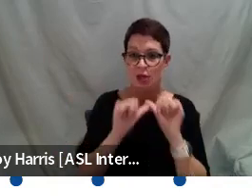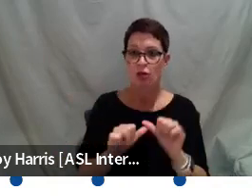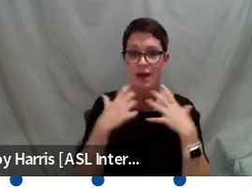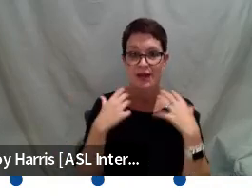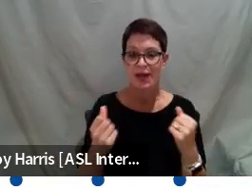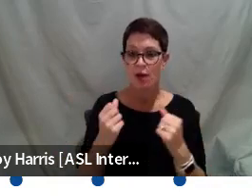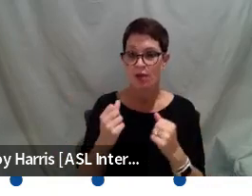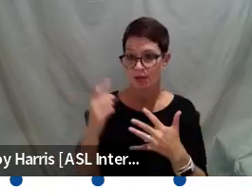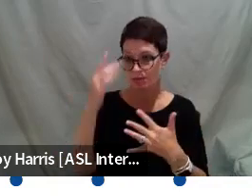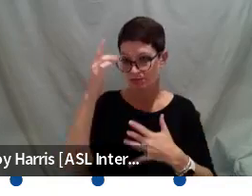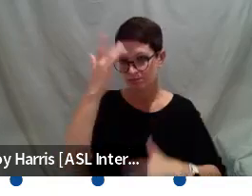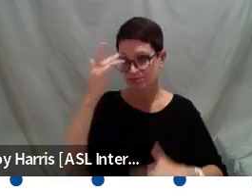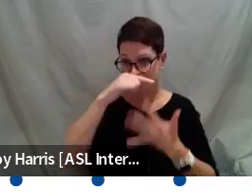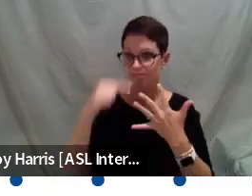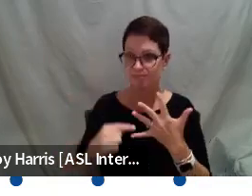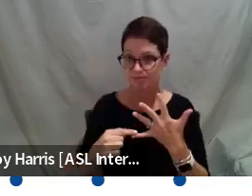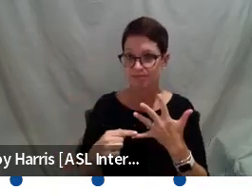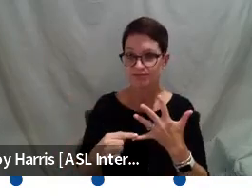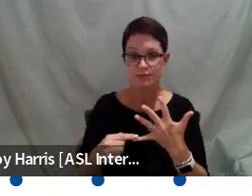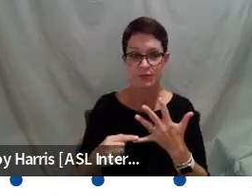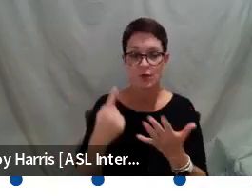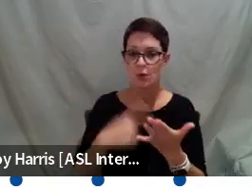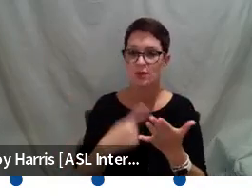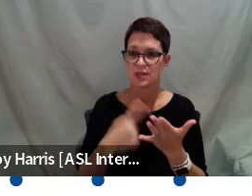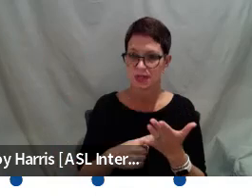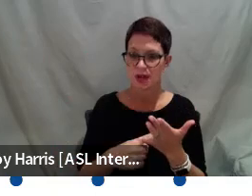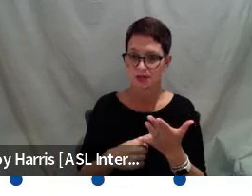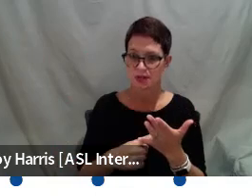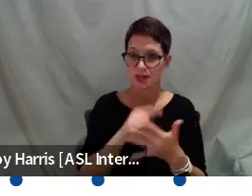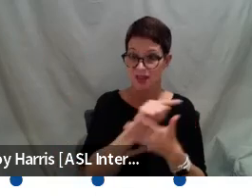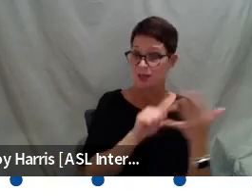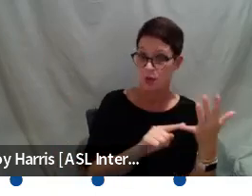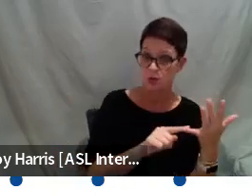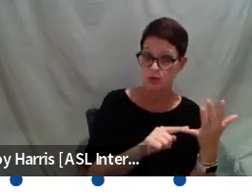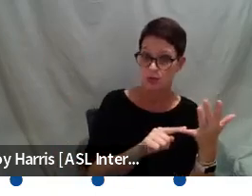health conditions that we're going to look at the relationship between those are